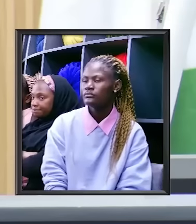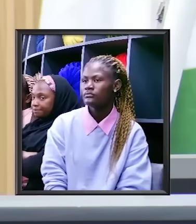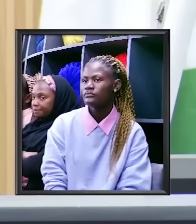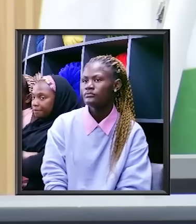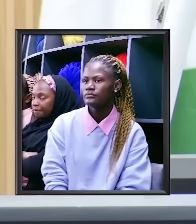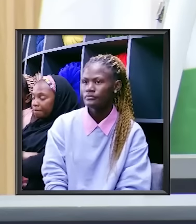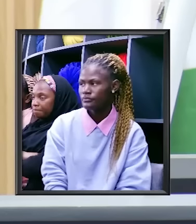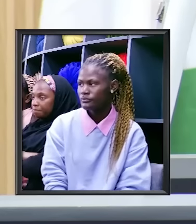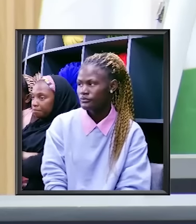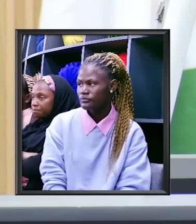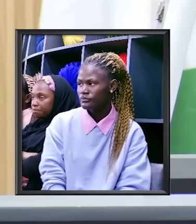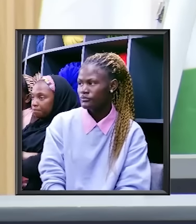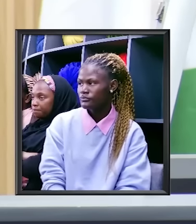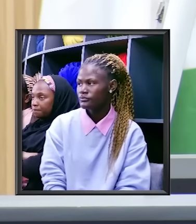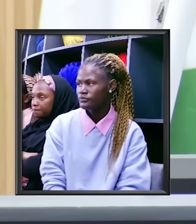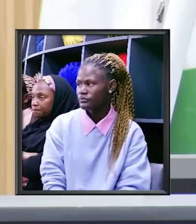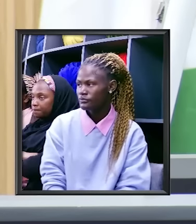Madam Savicom,